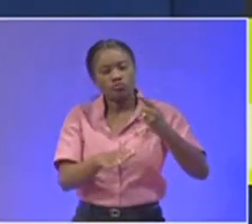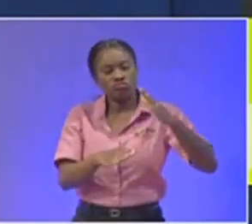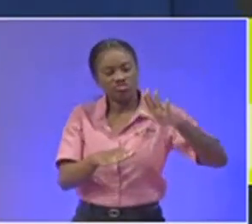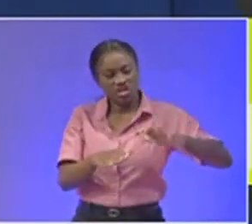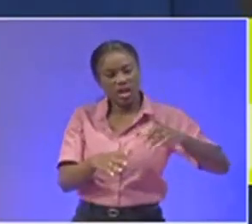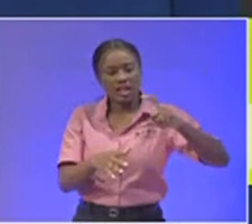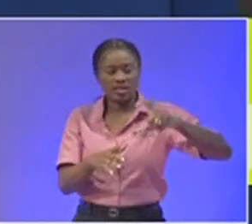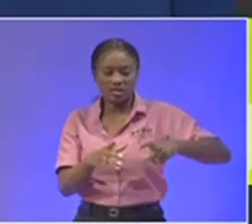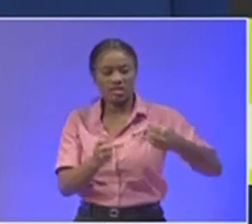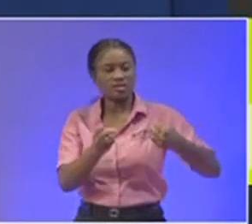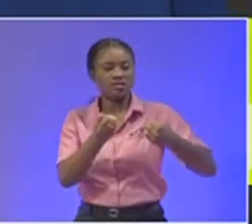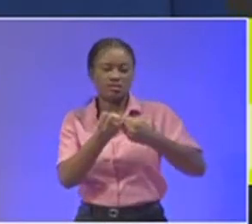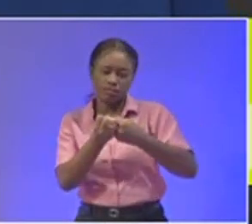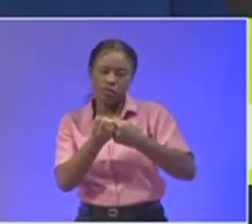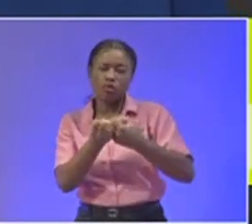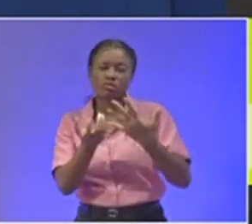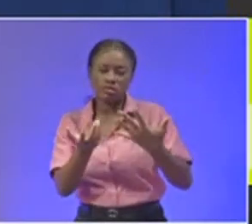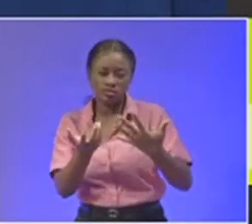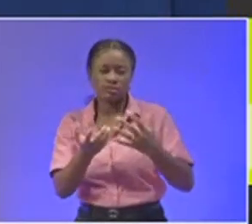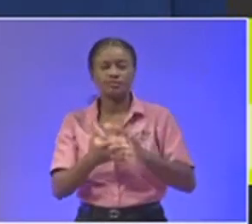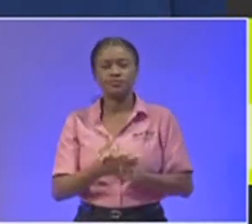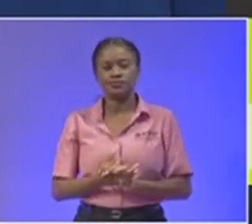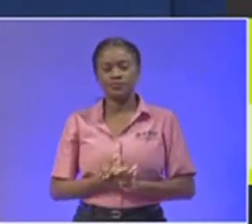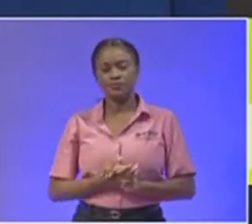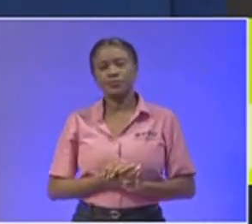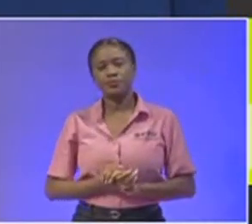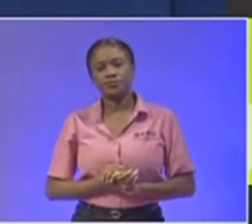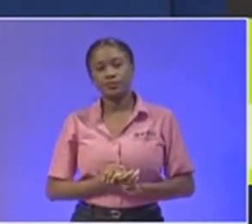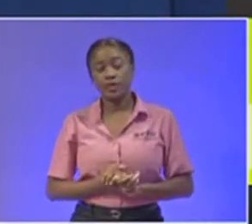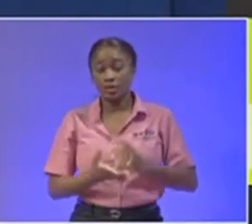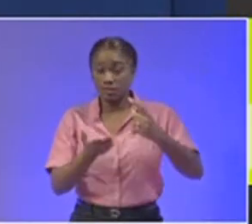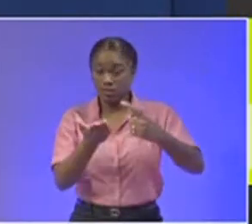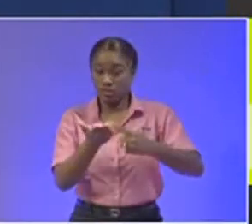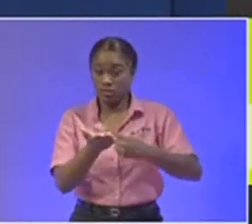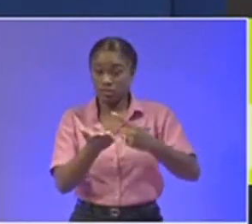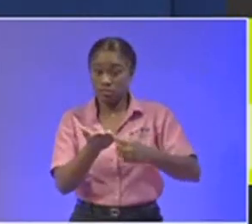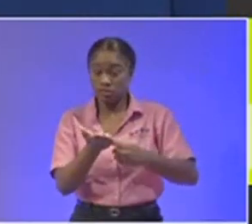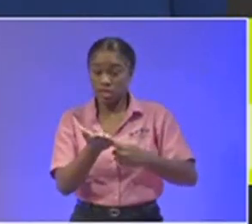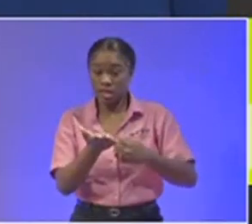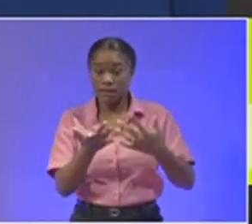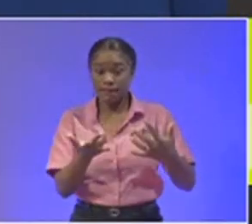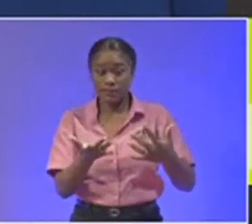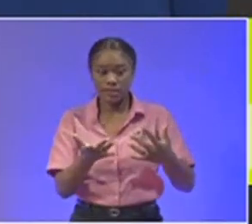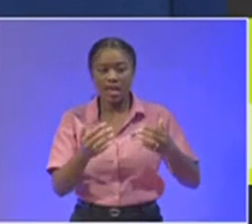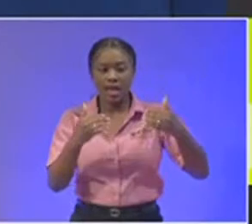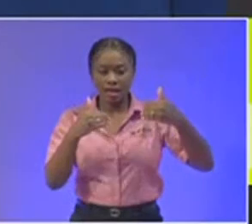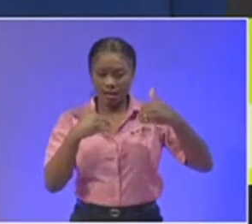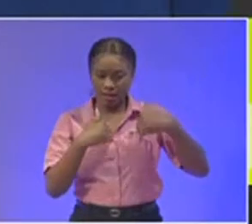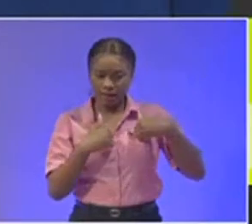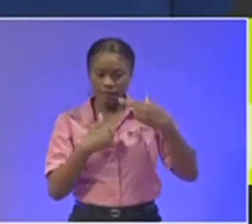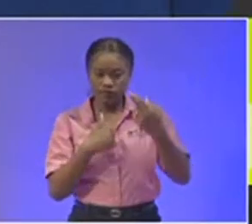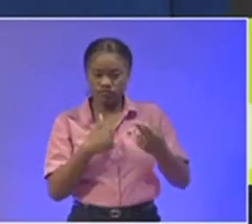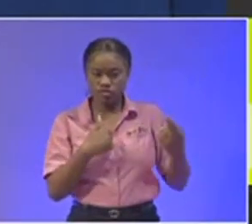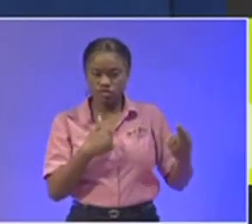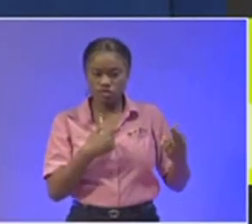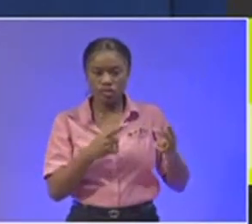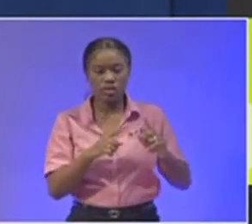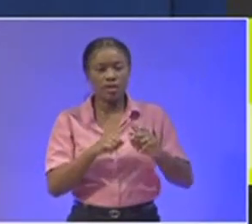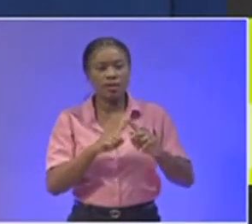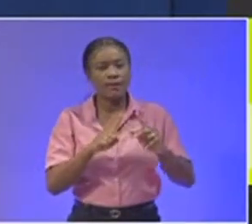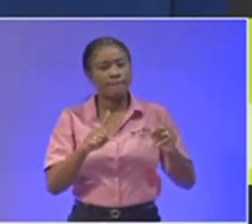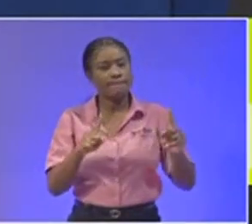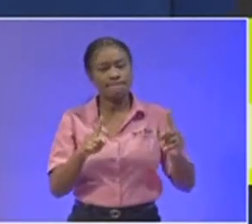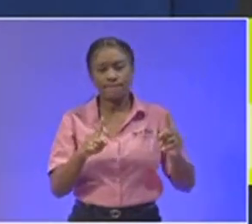responsive within the time frame that is necessary to intervene. Because sometimes too, the intervention is available, but well